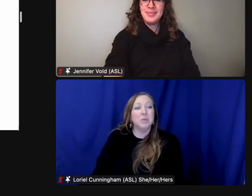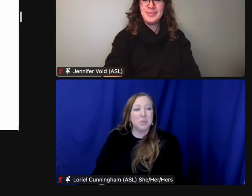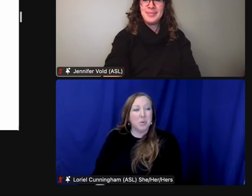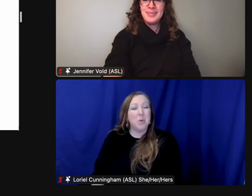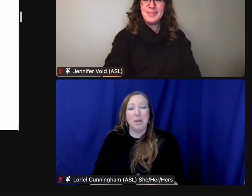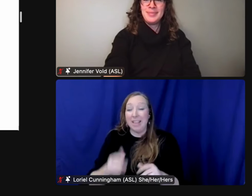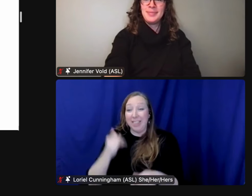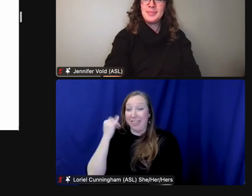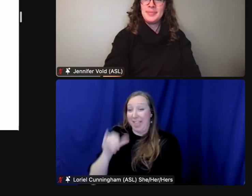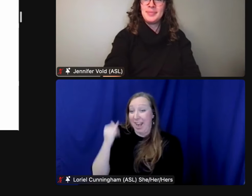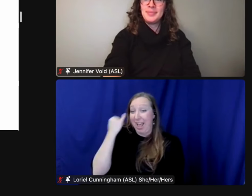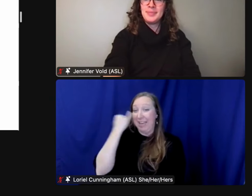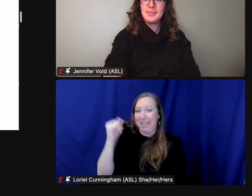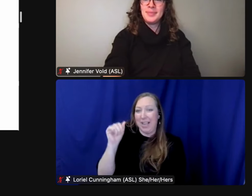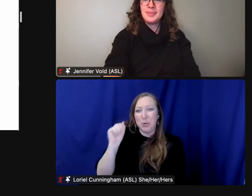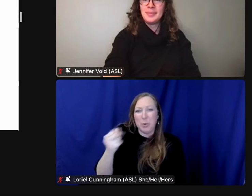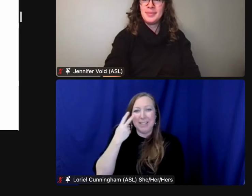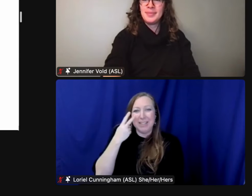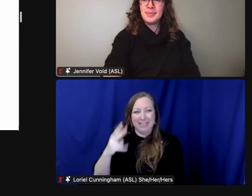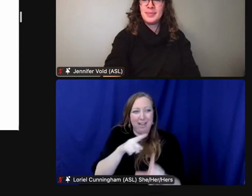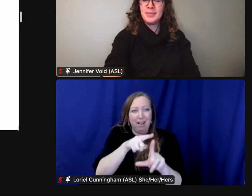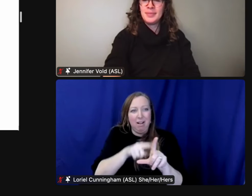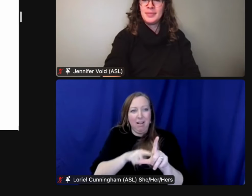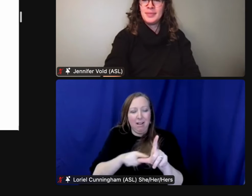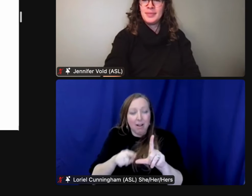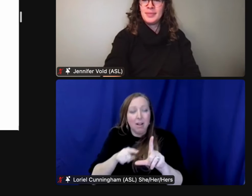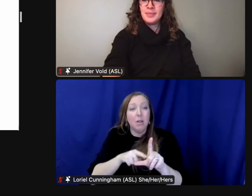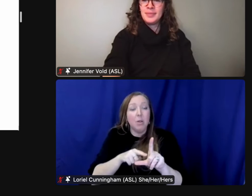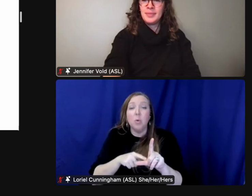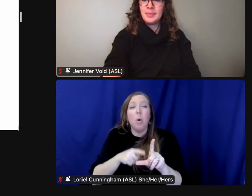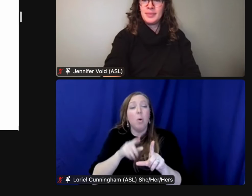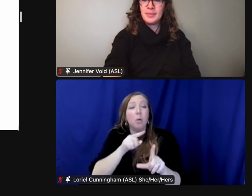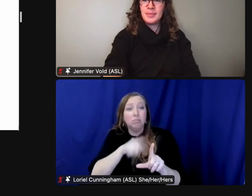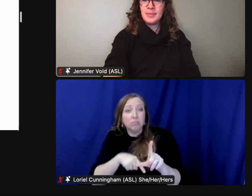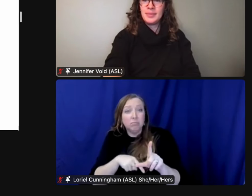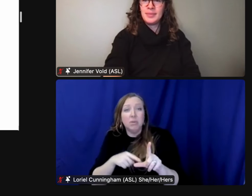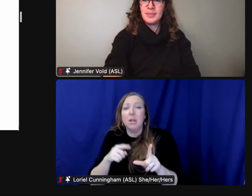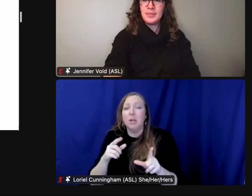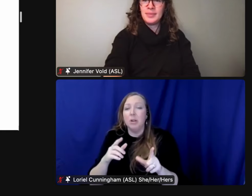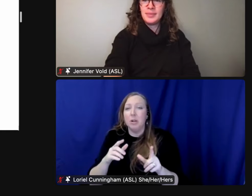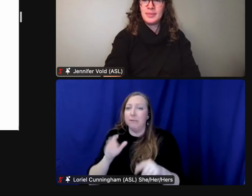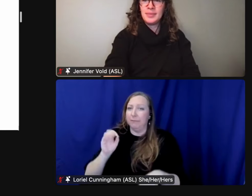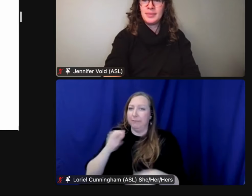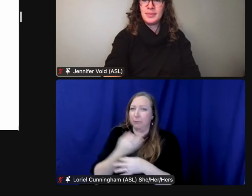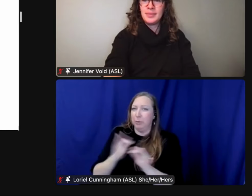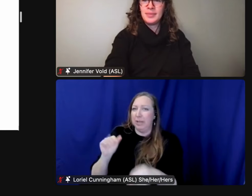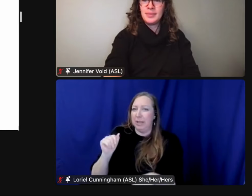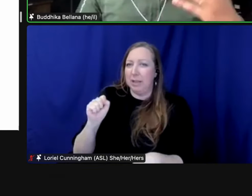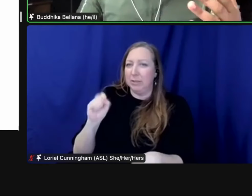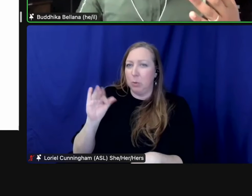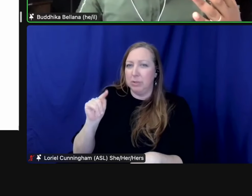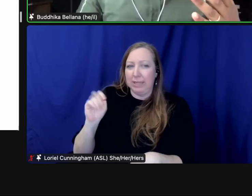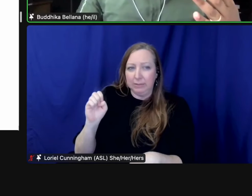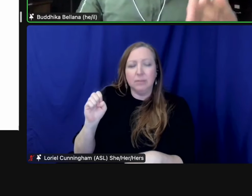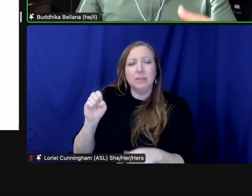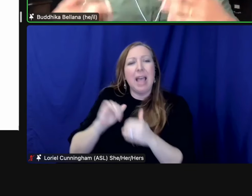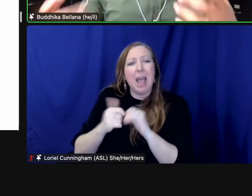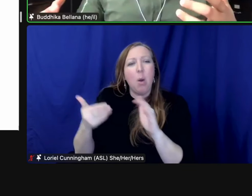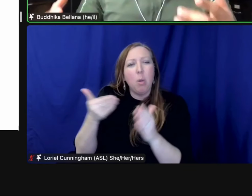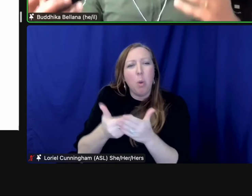how close are the free associates to the core story theme semantically? Higher values of theme similarity indicate closer